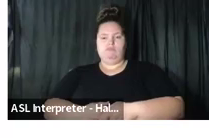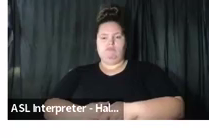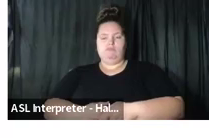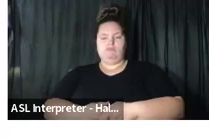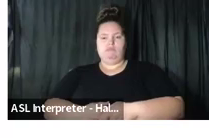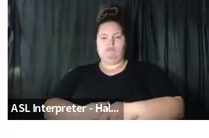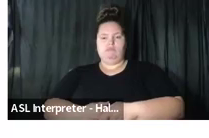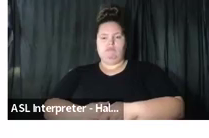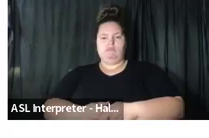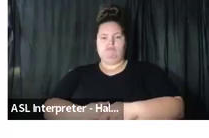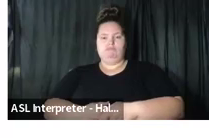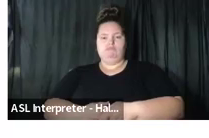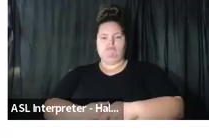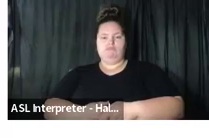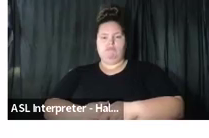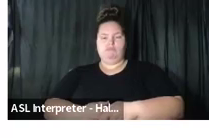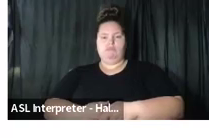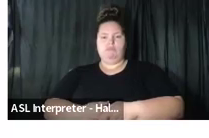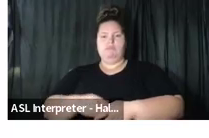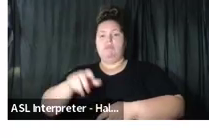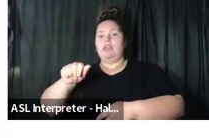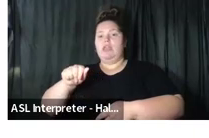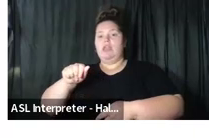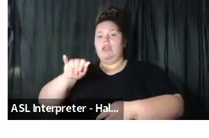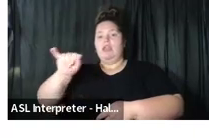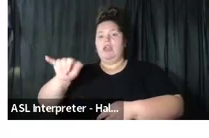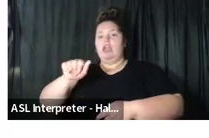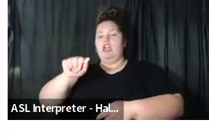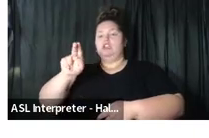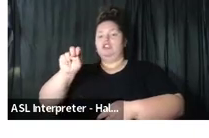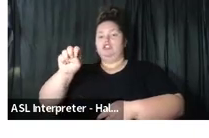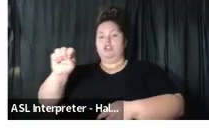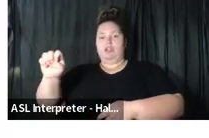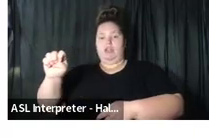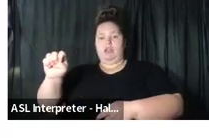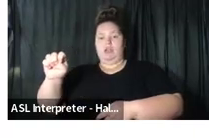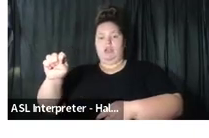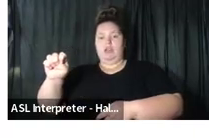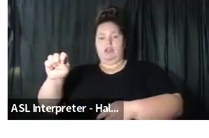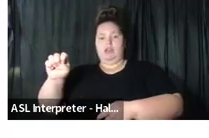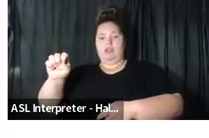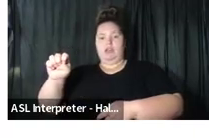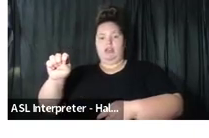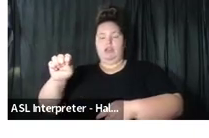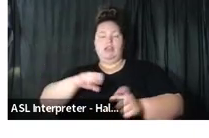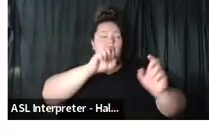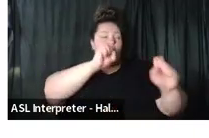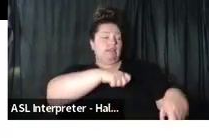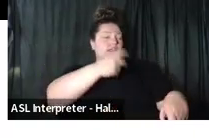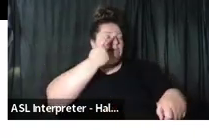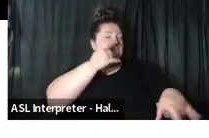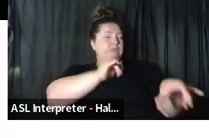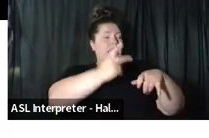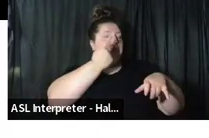And Ajaunè is going to pull that up in just a moment. Can you still see the box? I'm trying to move it. I think